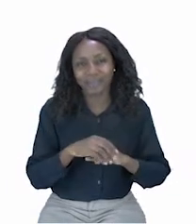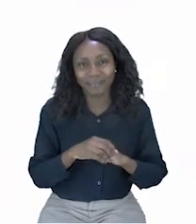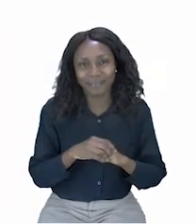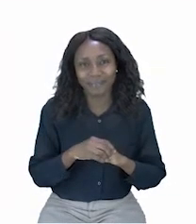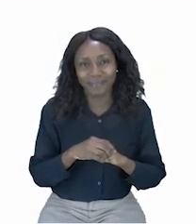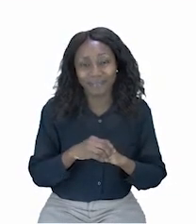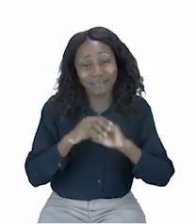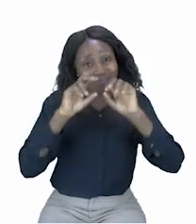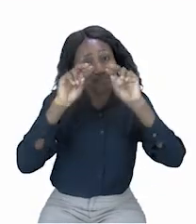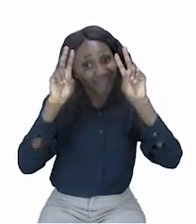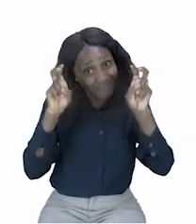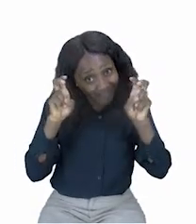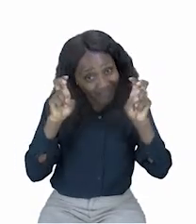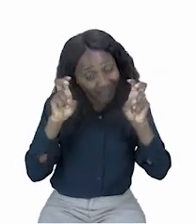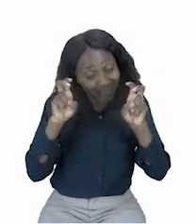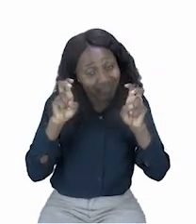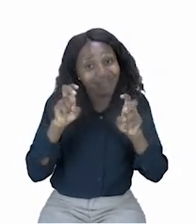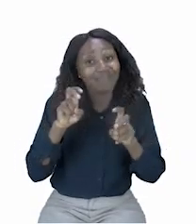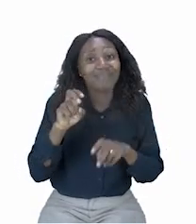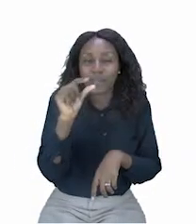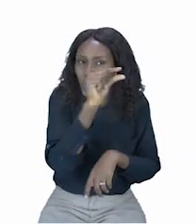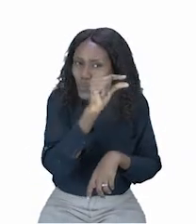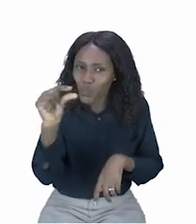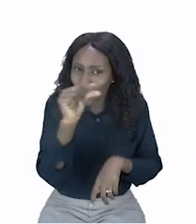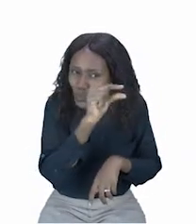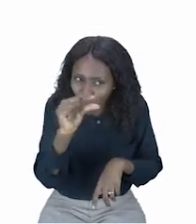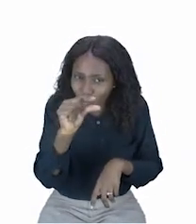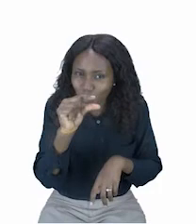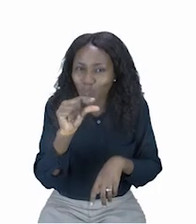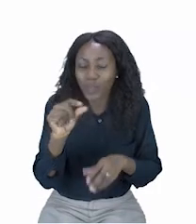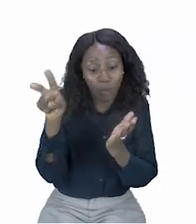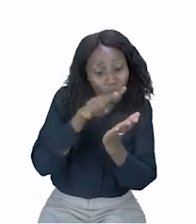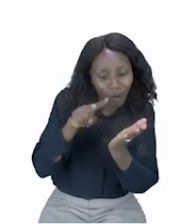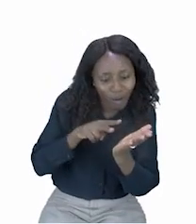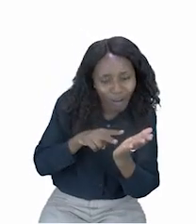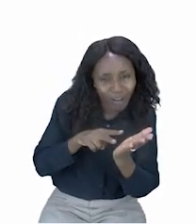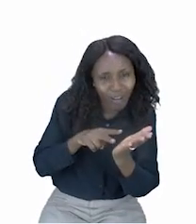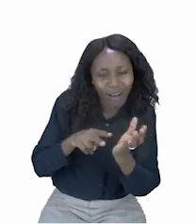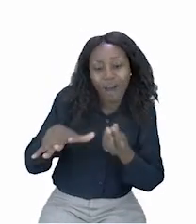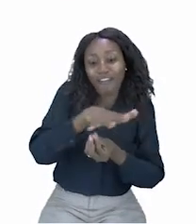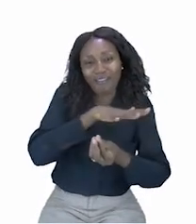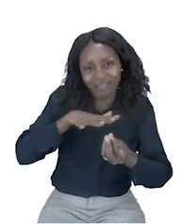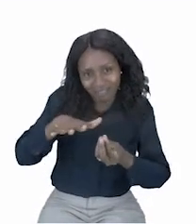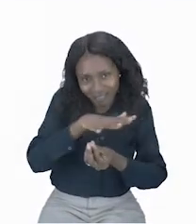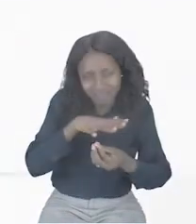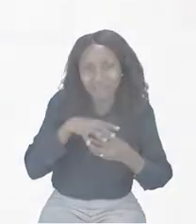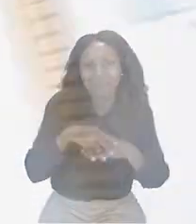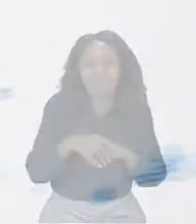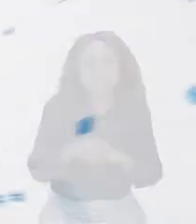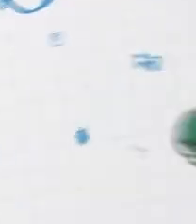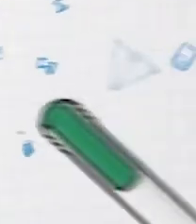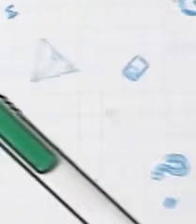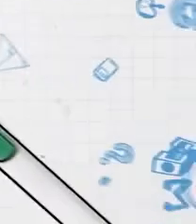Our lesson today is all about sight words, reading, and family.